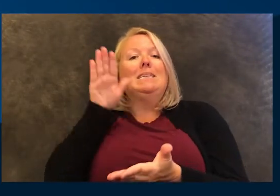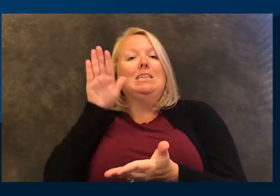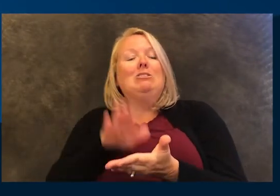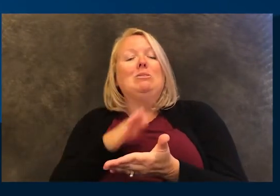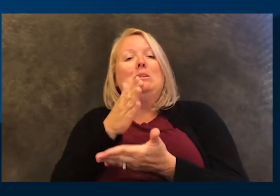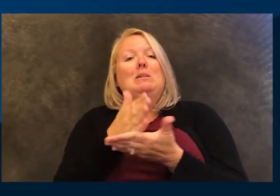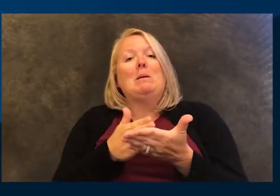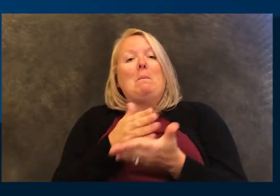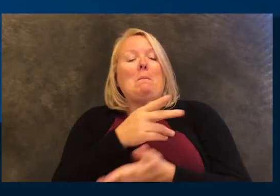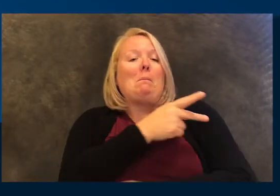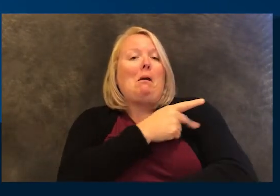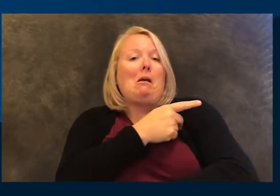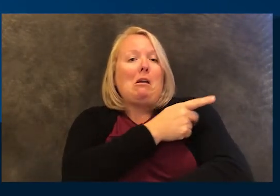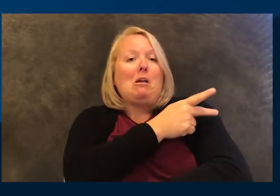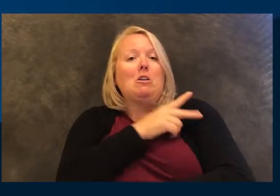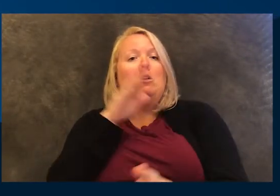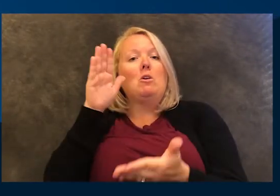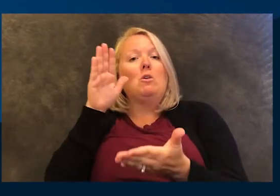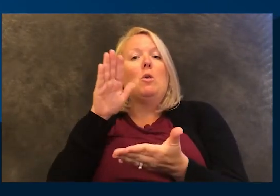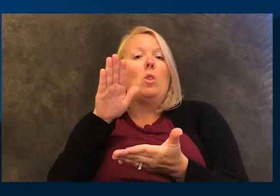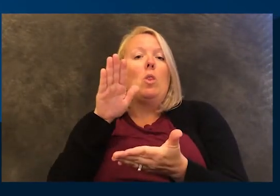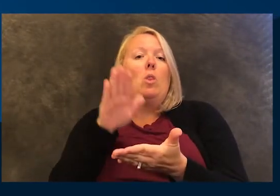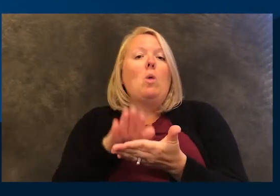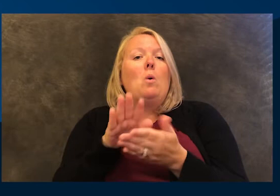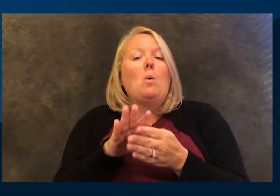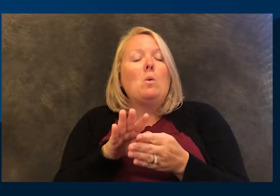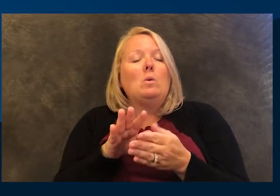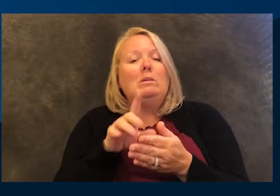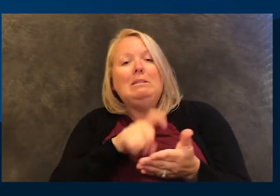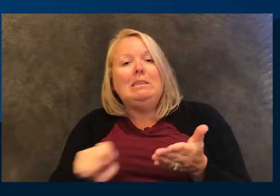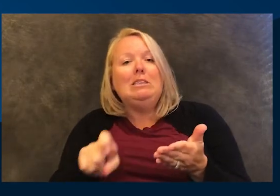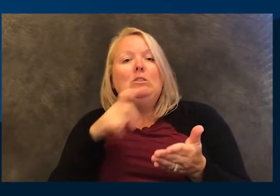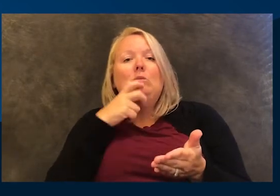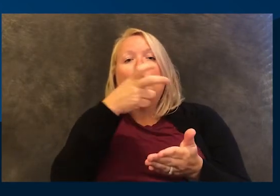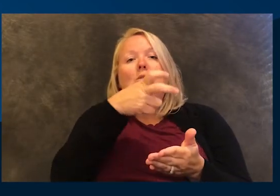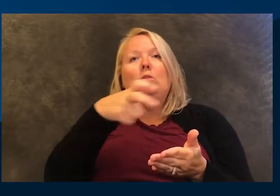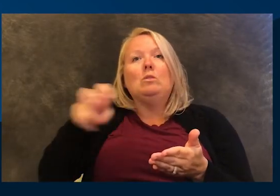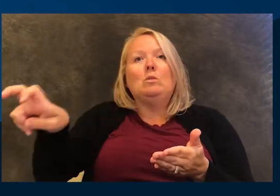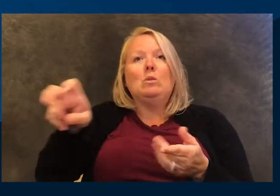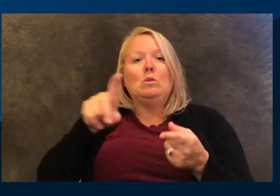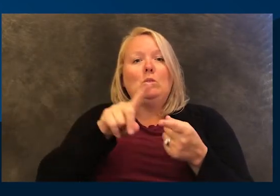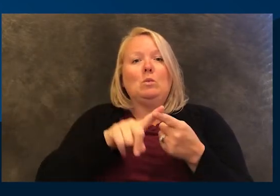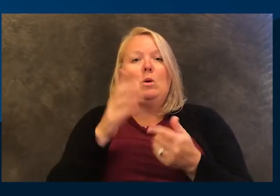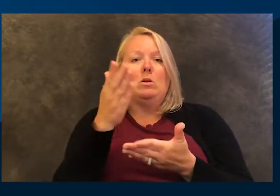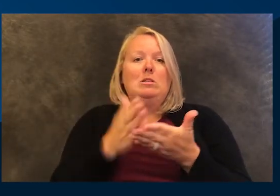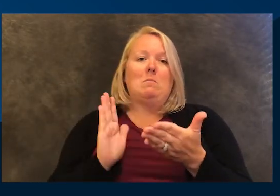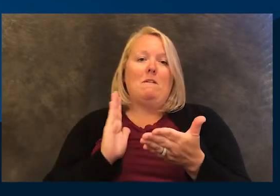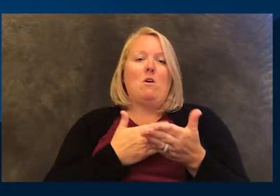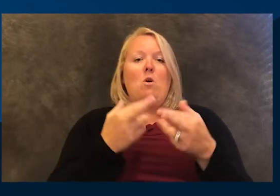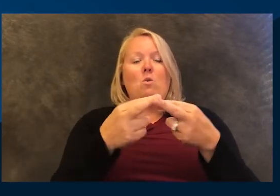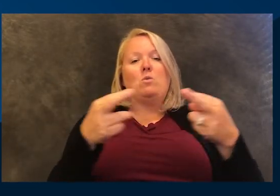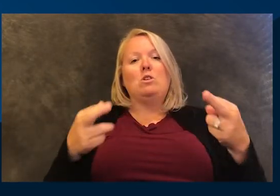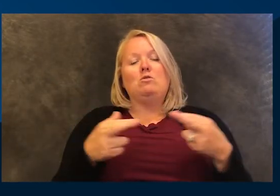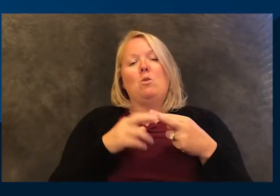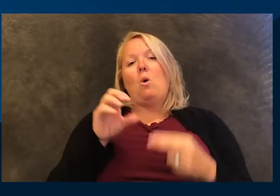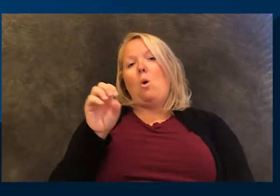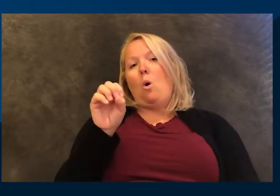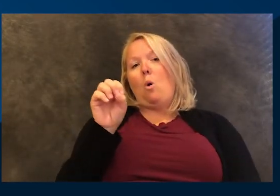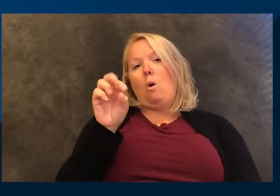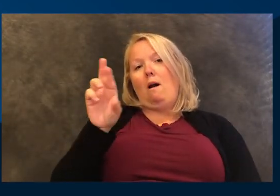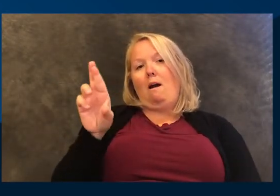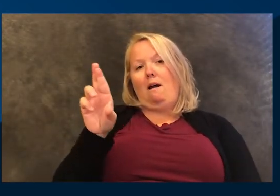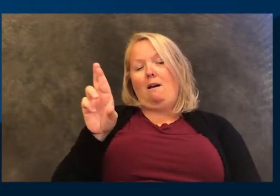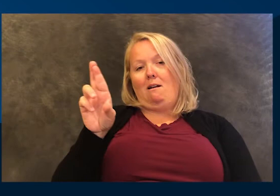some patients to lower acuity needs by transferring them out to some of our regional OR sites.